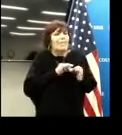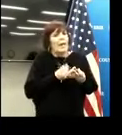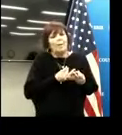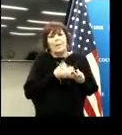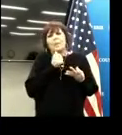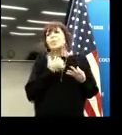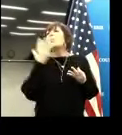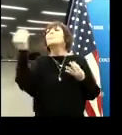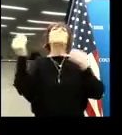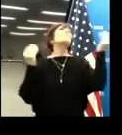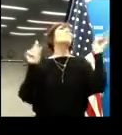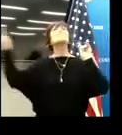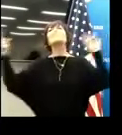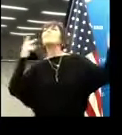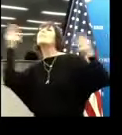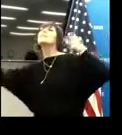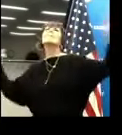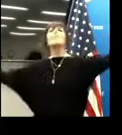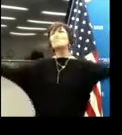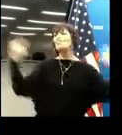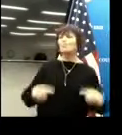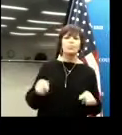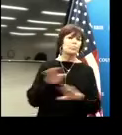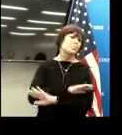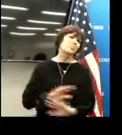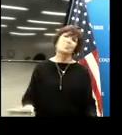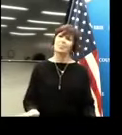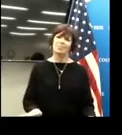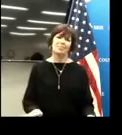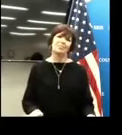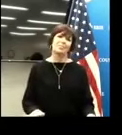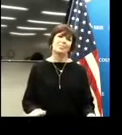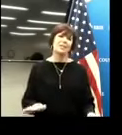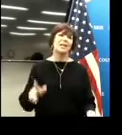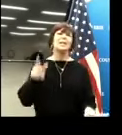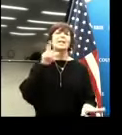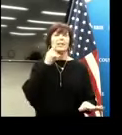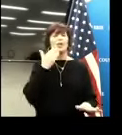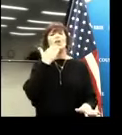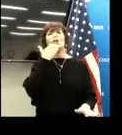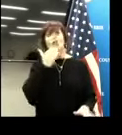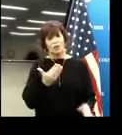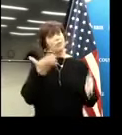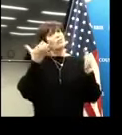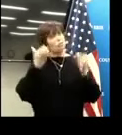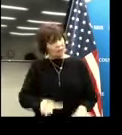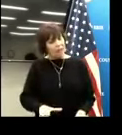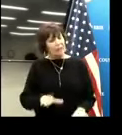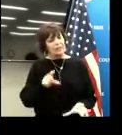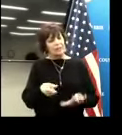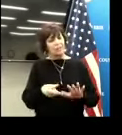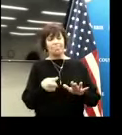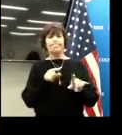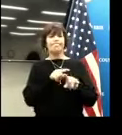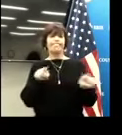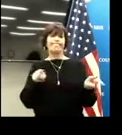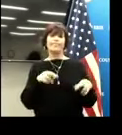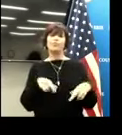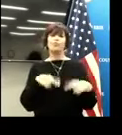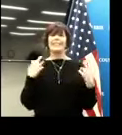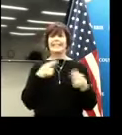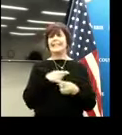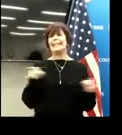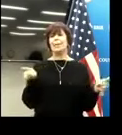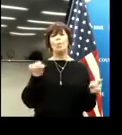go to your fellow family members or friends that you normally would do, because there's a very good chance that you're going to be putting them in risk